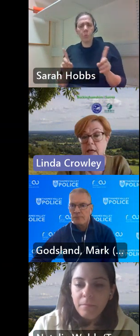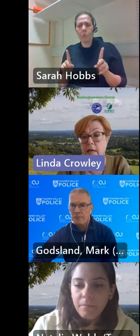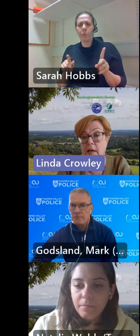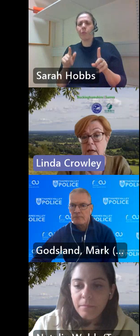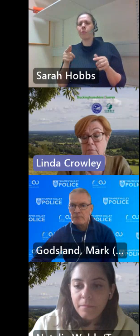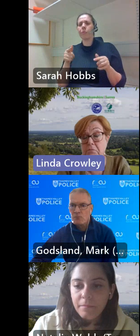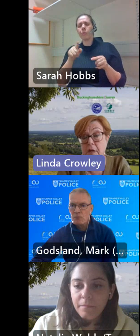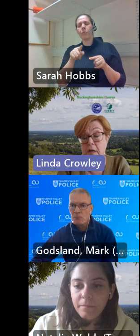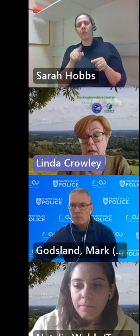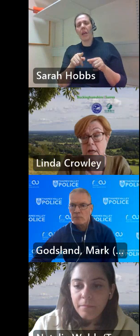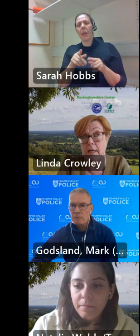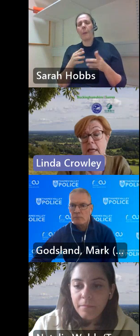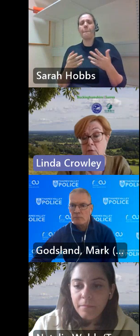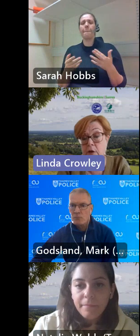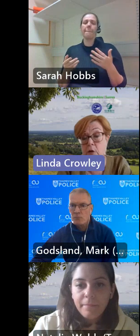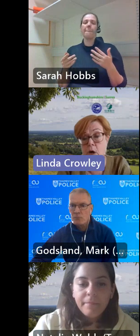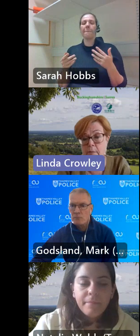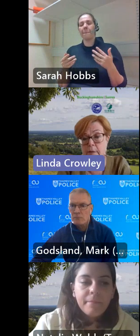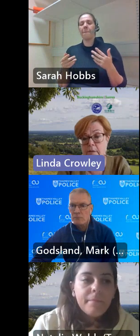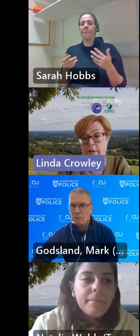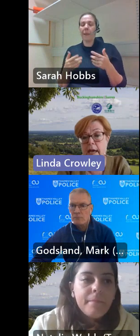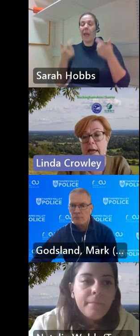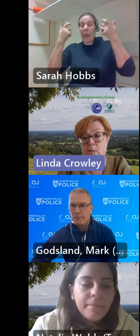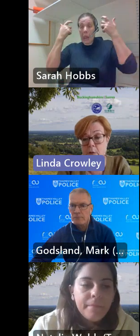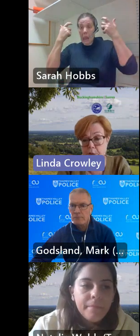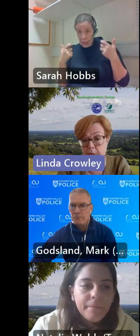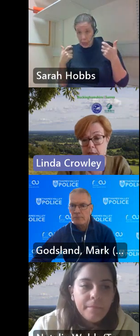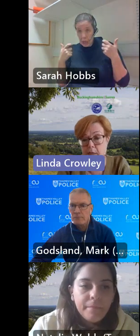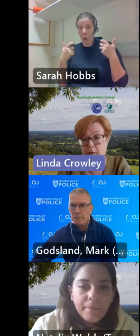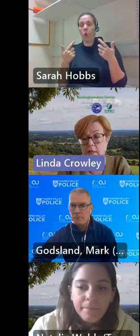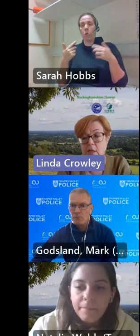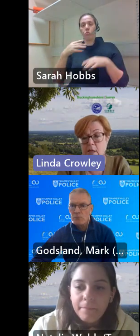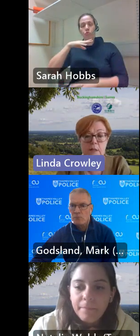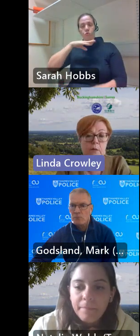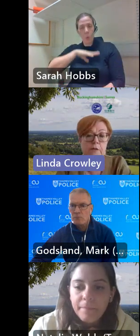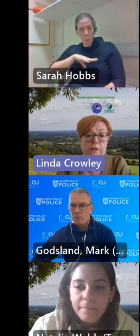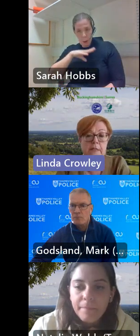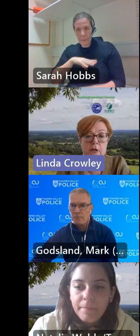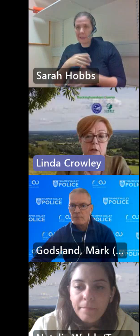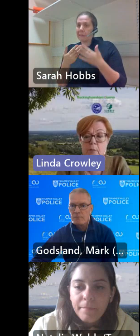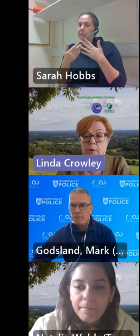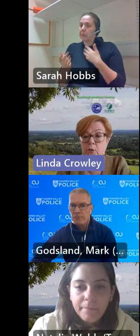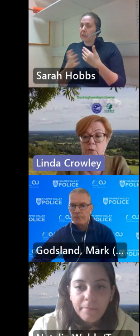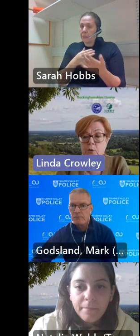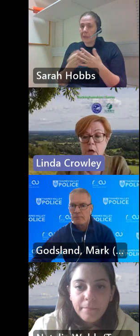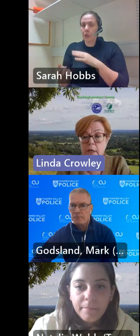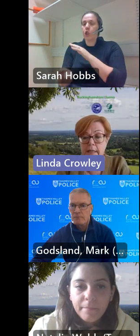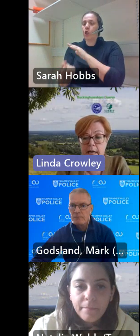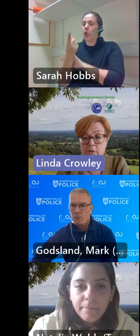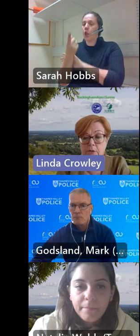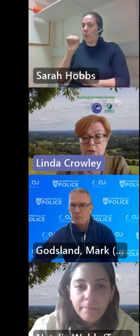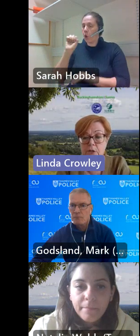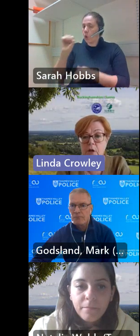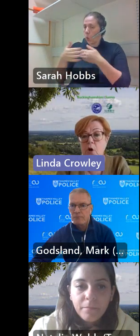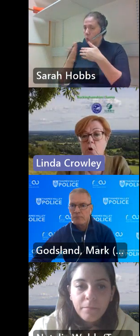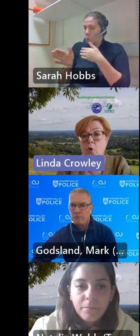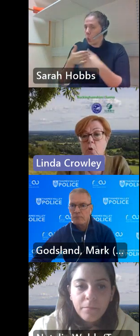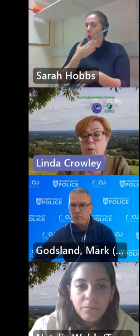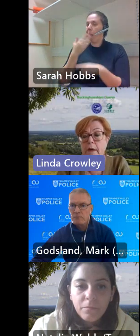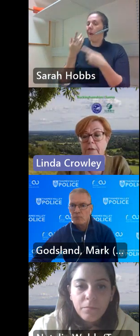as I say, it legal requirement that anybody, So that's whether they turn up at your door